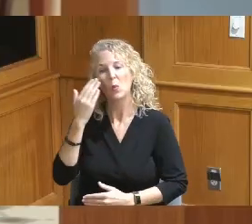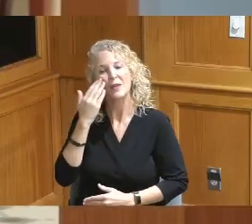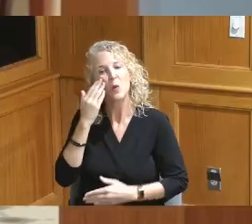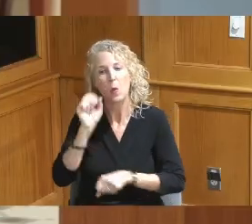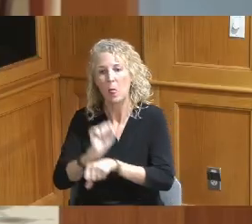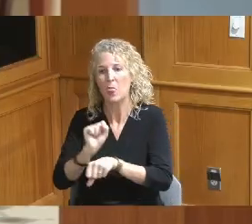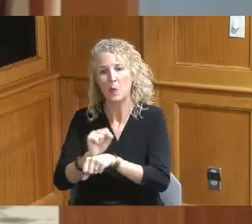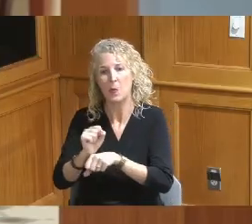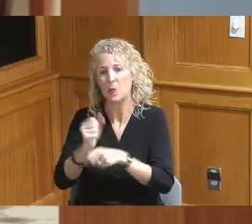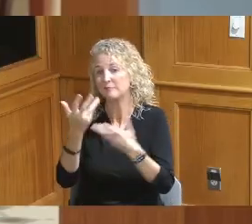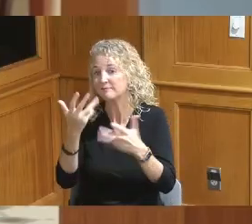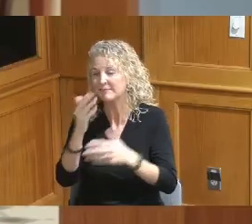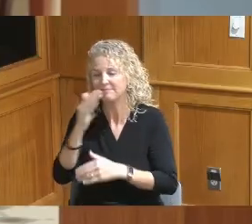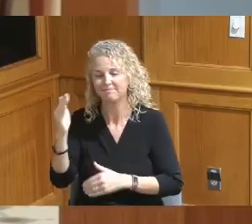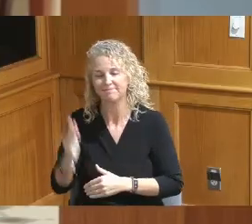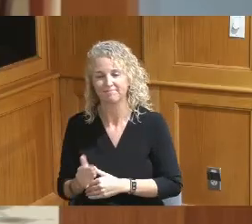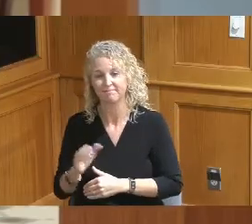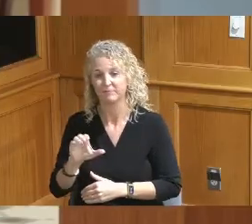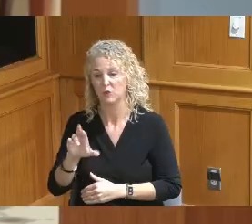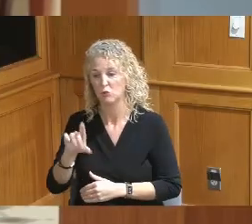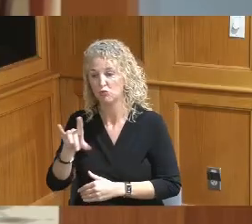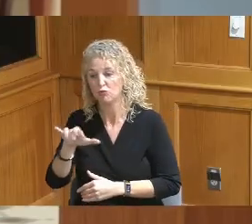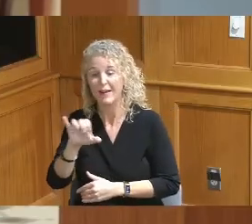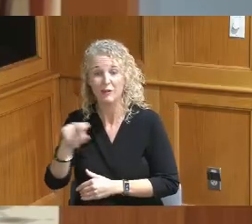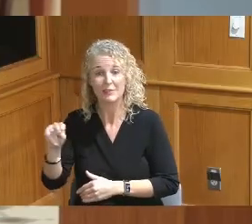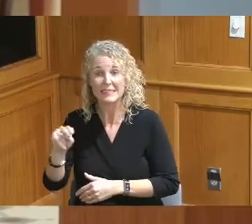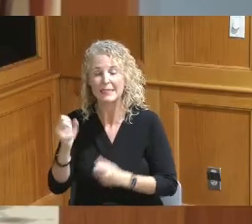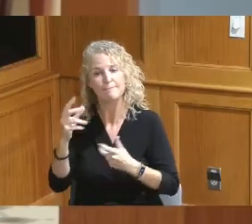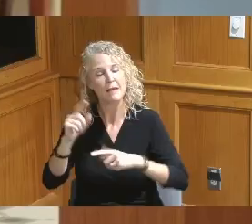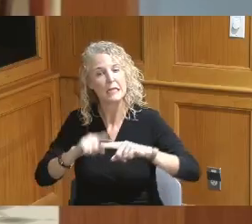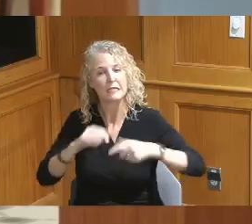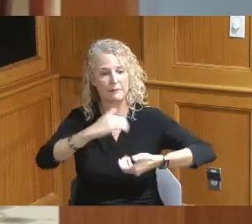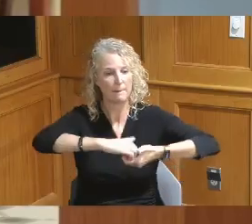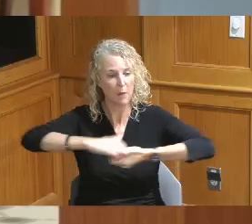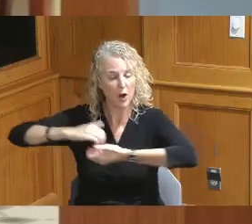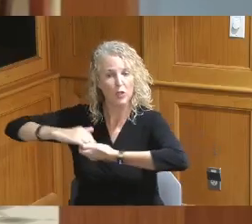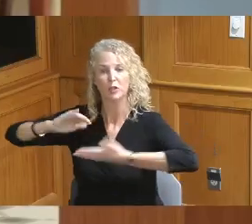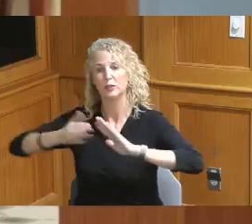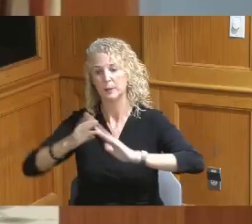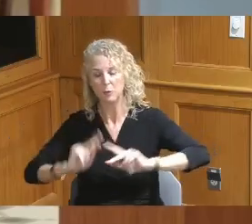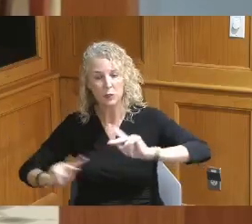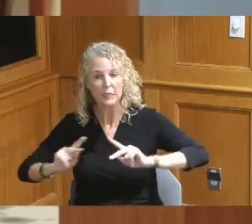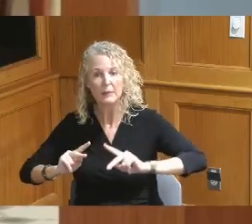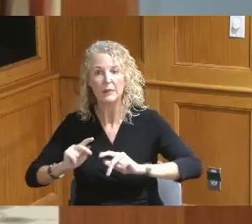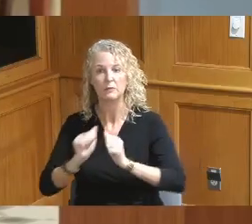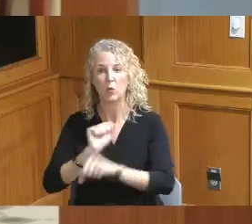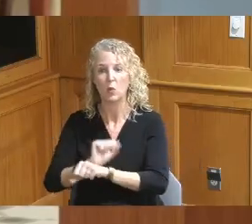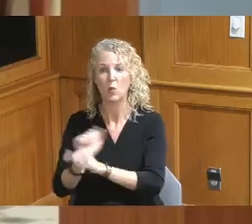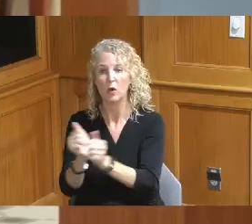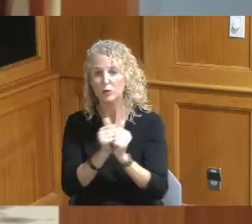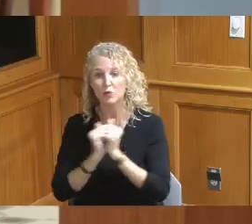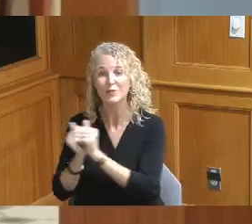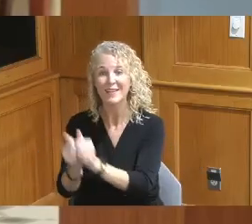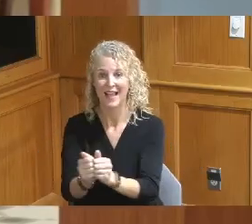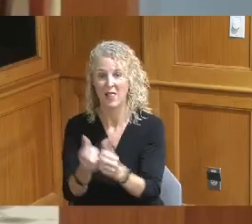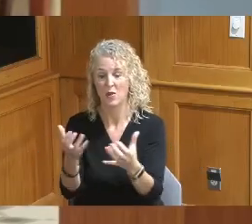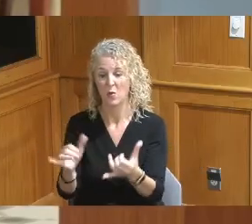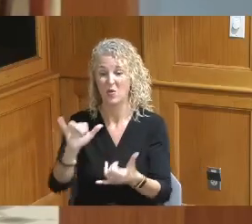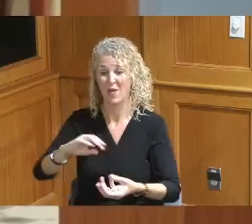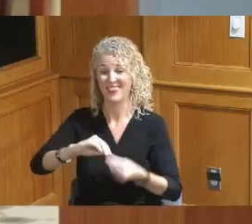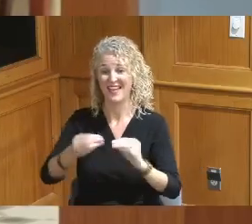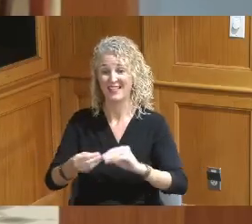be done. So Cradle Cincinnati brings together partners and community members who are focused on driving down that